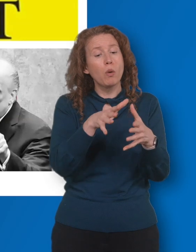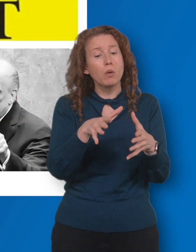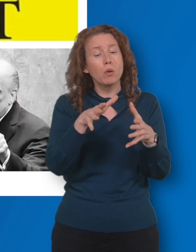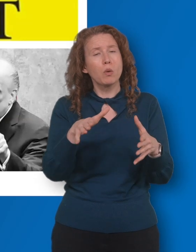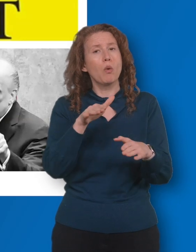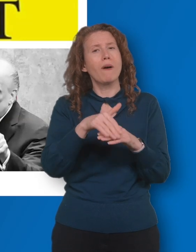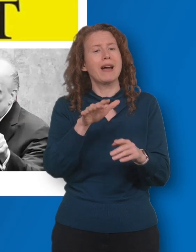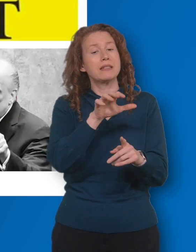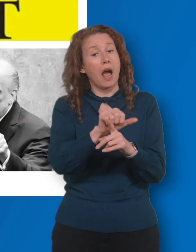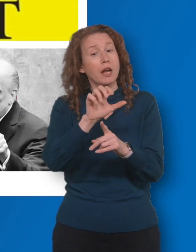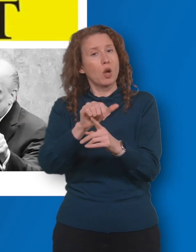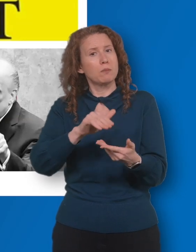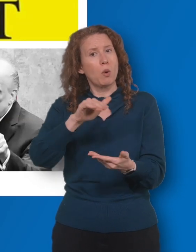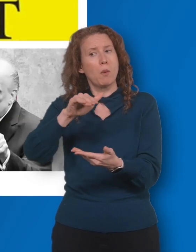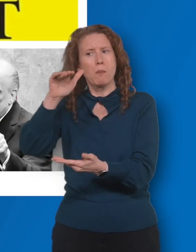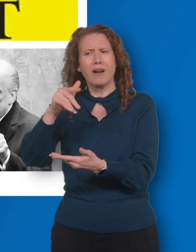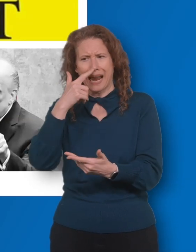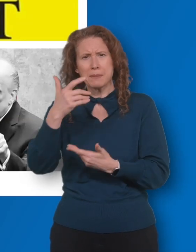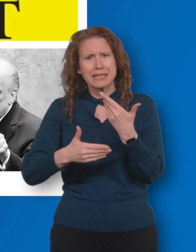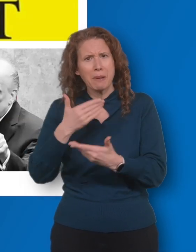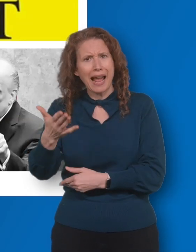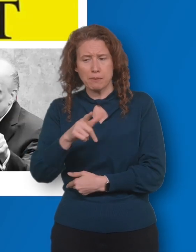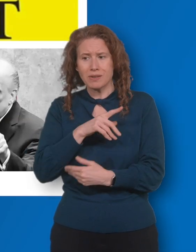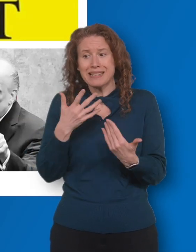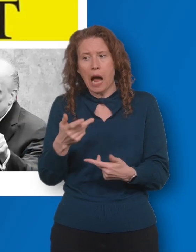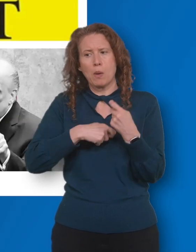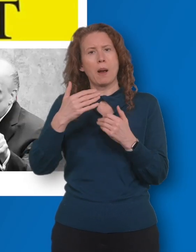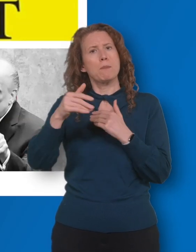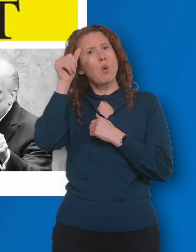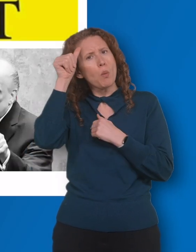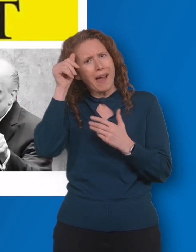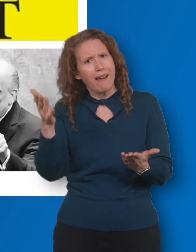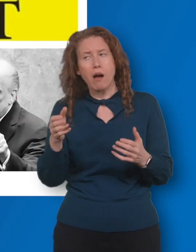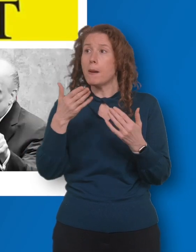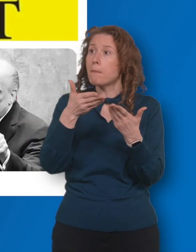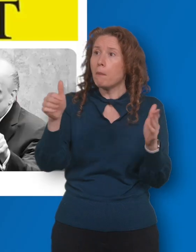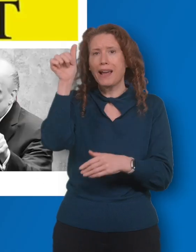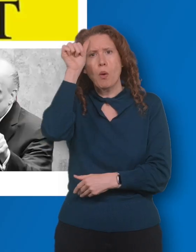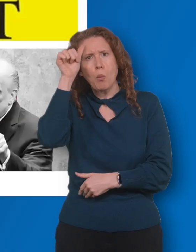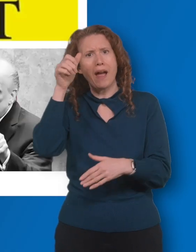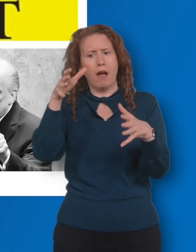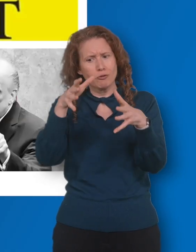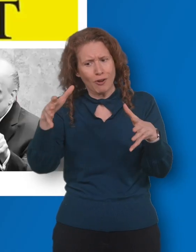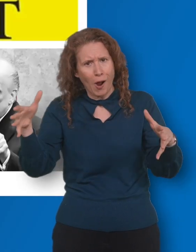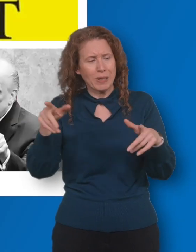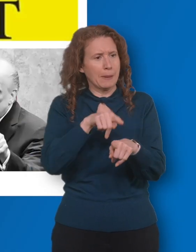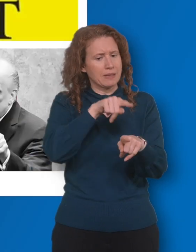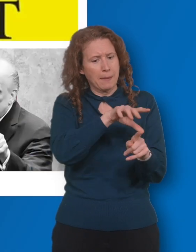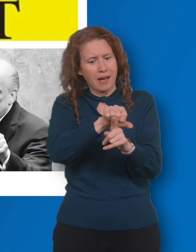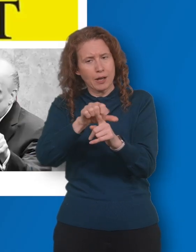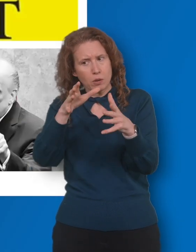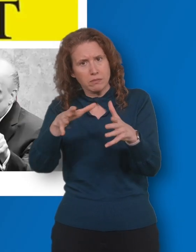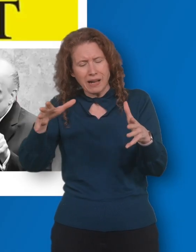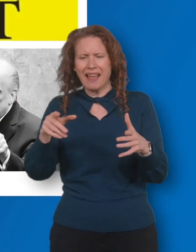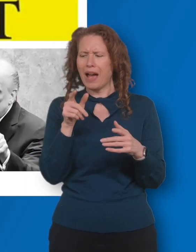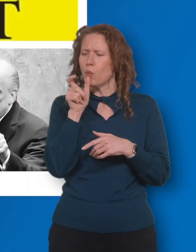be fully explained by better clinician awareness, by better public awareness. And also epidemic, the word